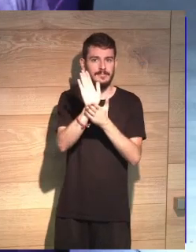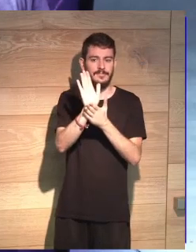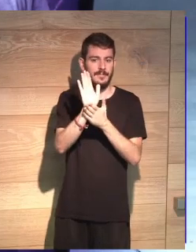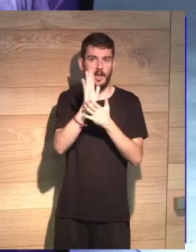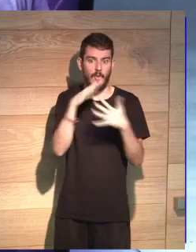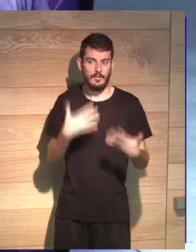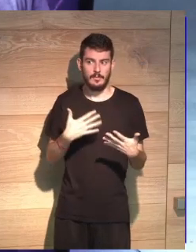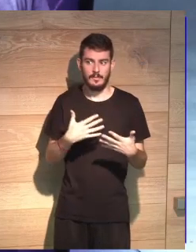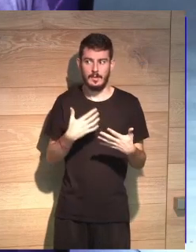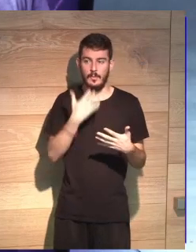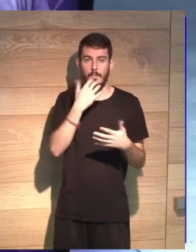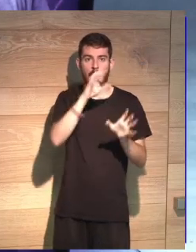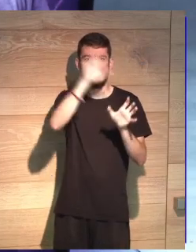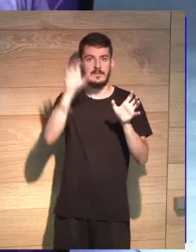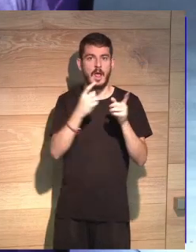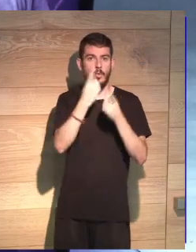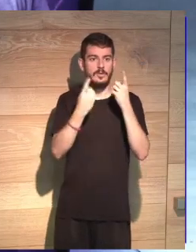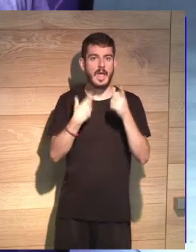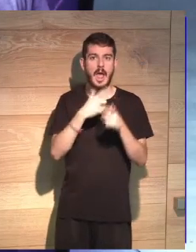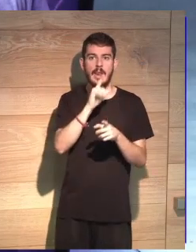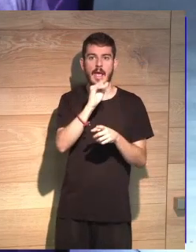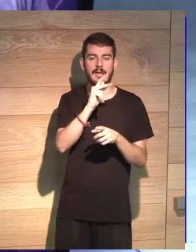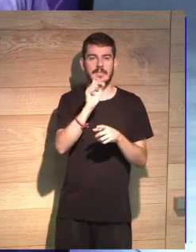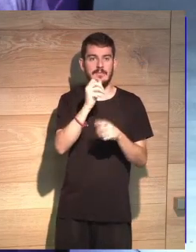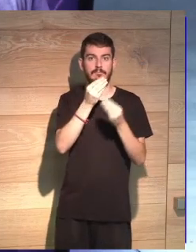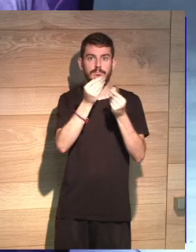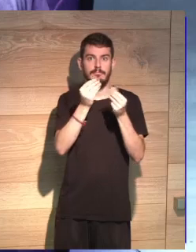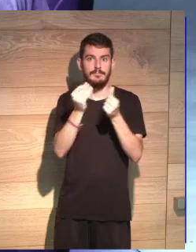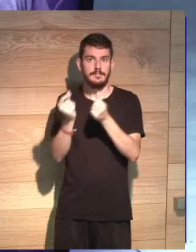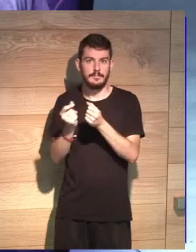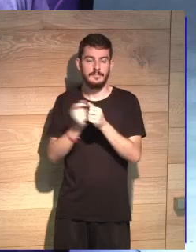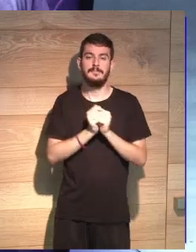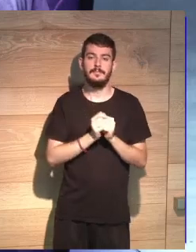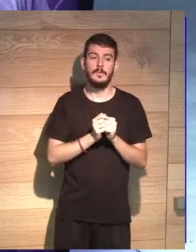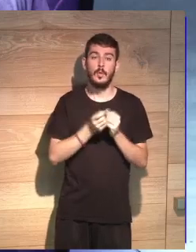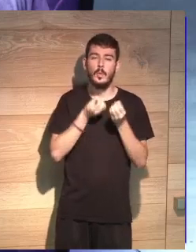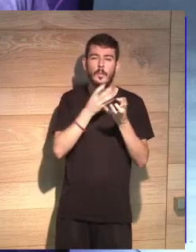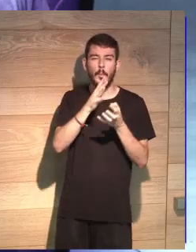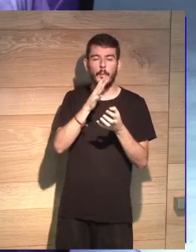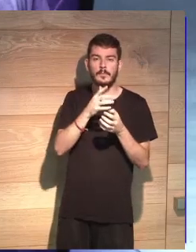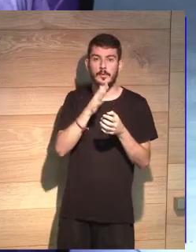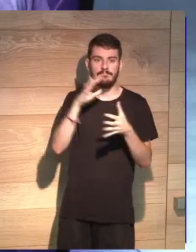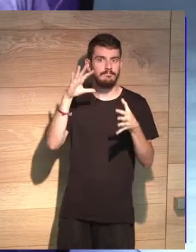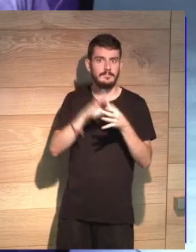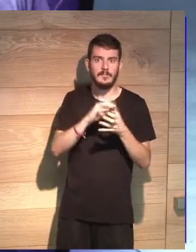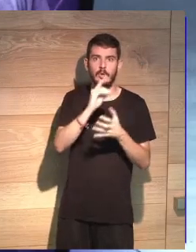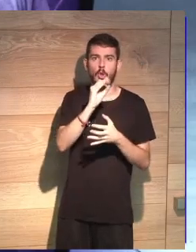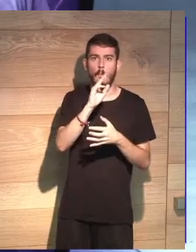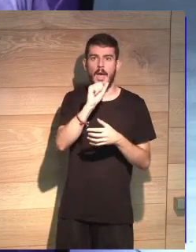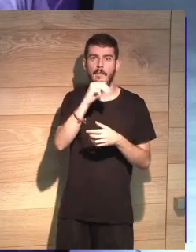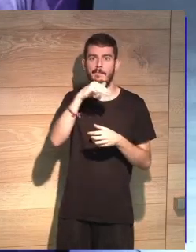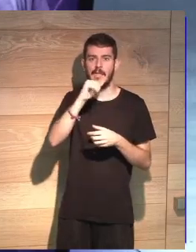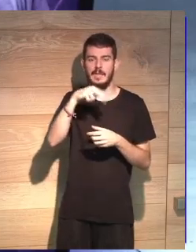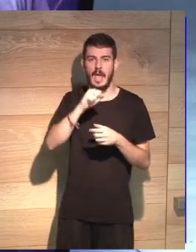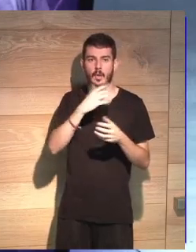they're introducing it and they're testing it in some countries where the likes have already disappeared. Why am I telling you this? Because this